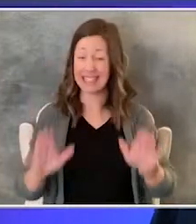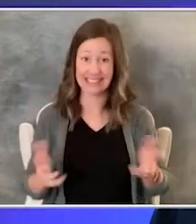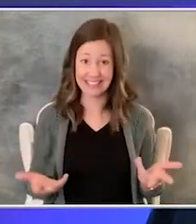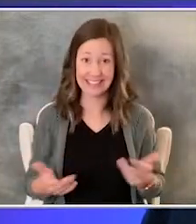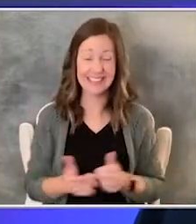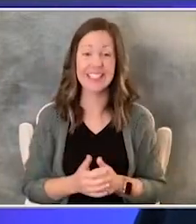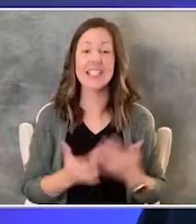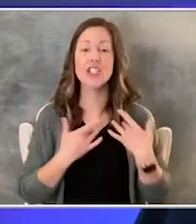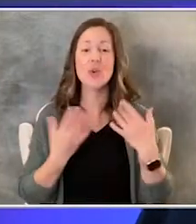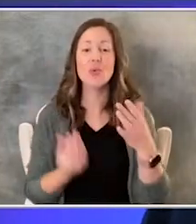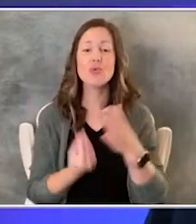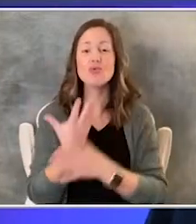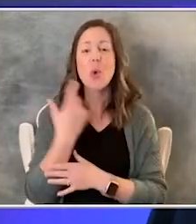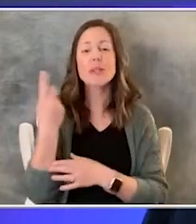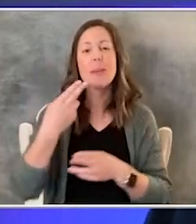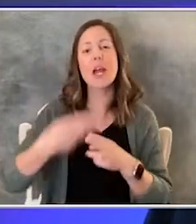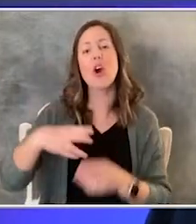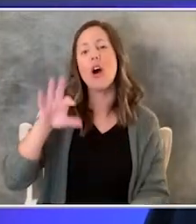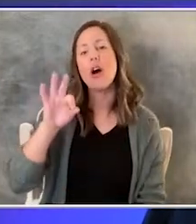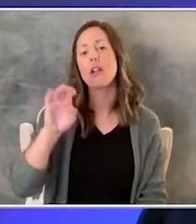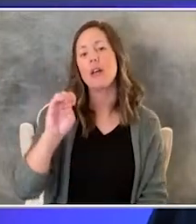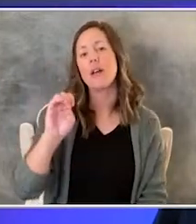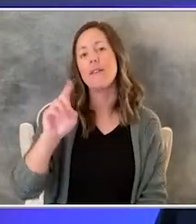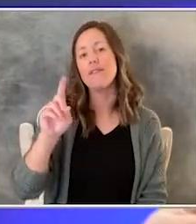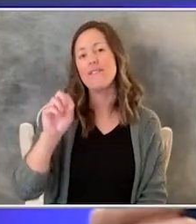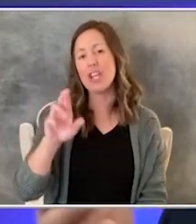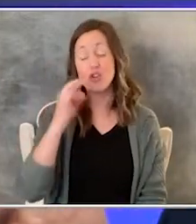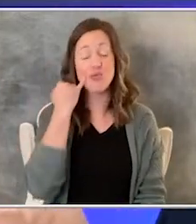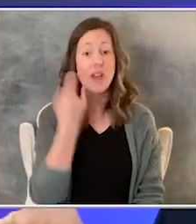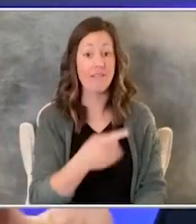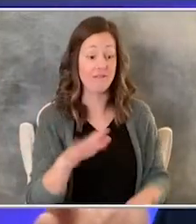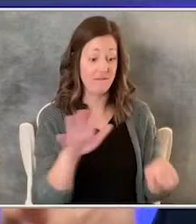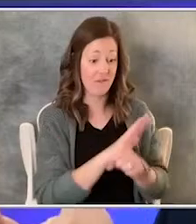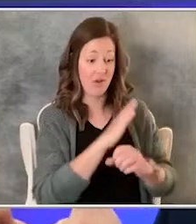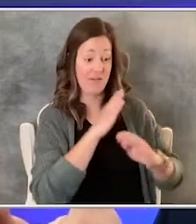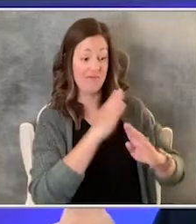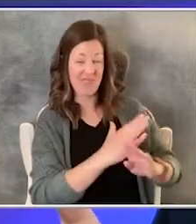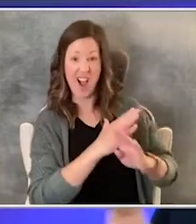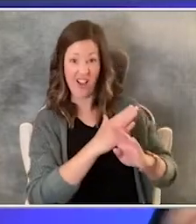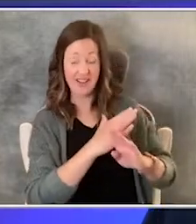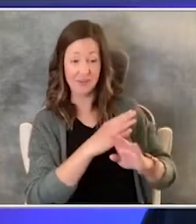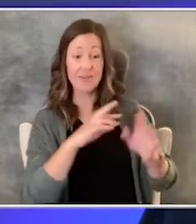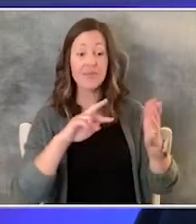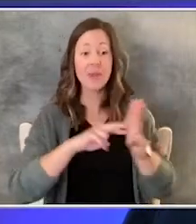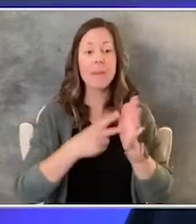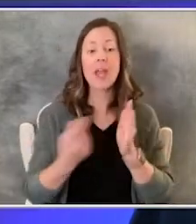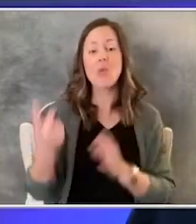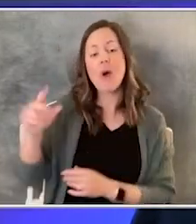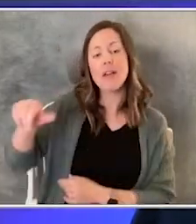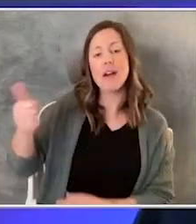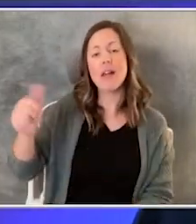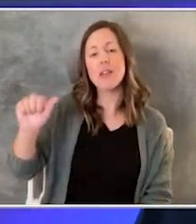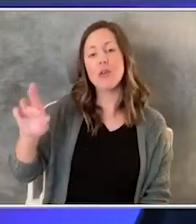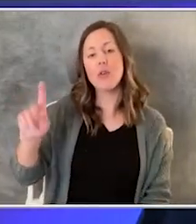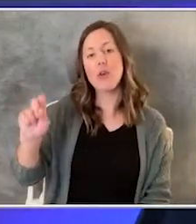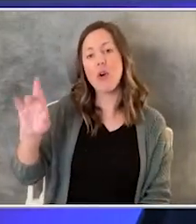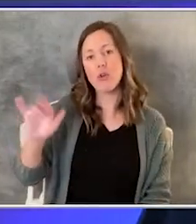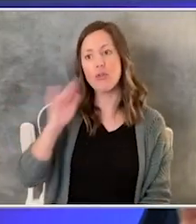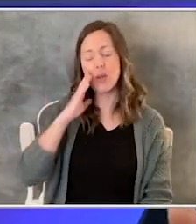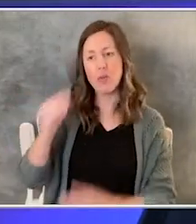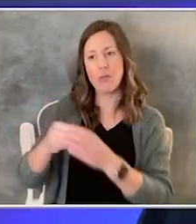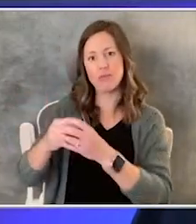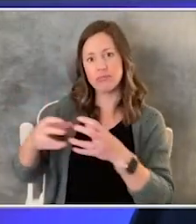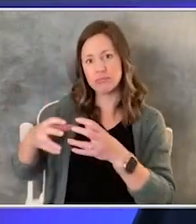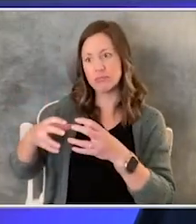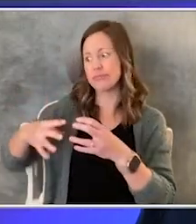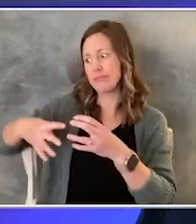up. So we have it behind us, Dr. Spady. What are the arrows at the top showing? Yeah, so the 2 arrows at the top are